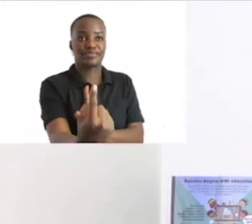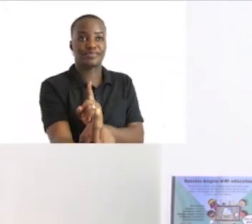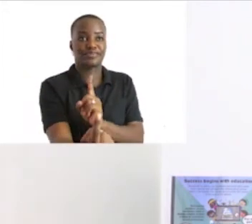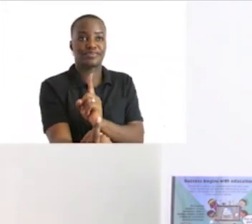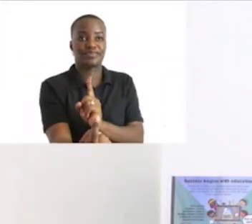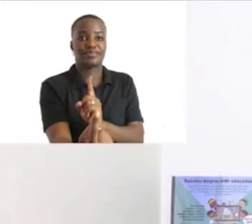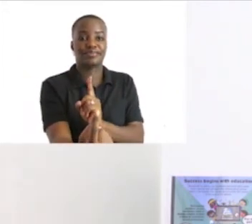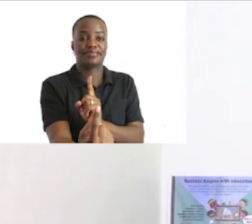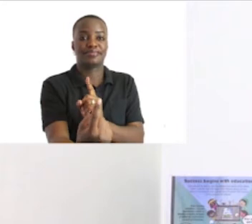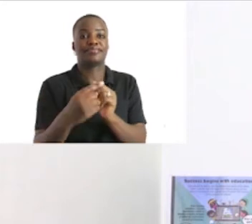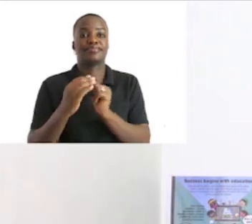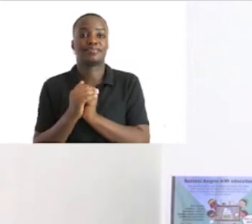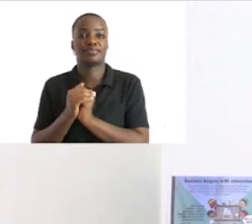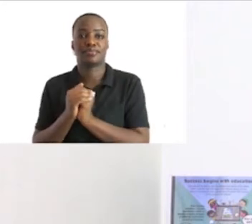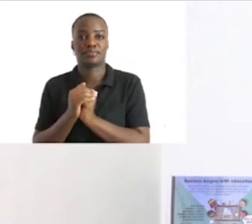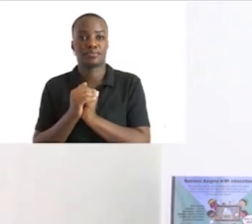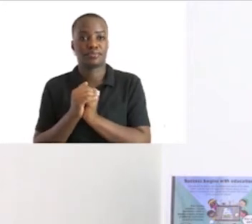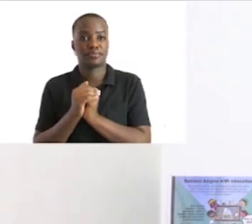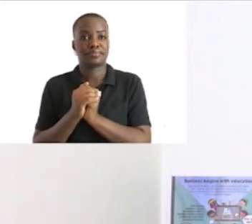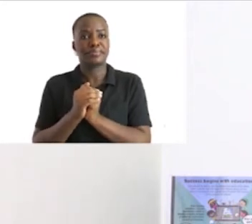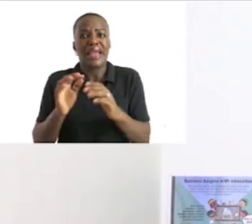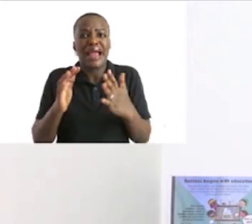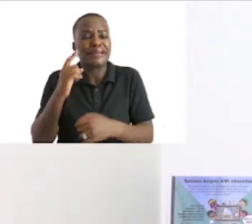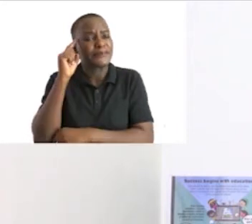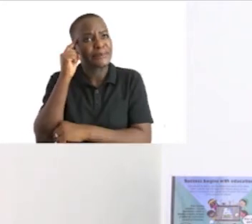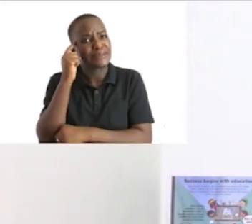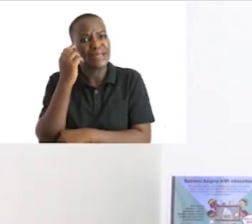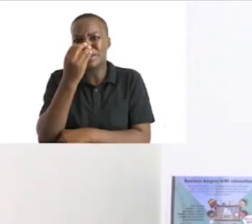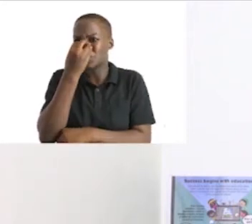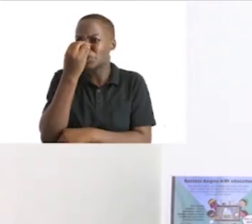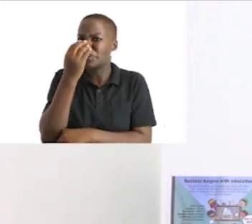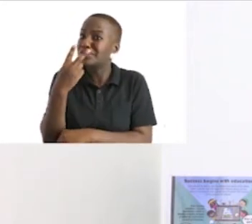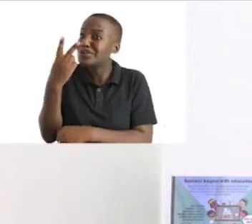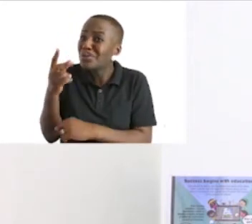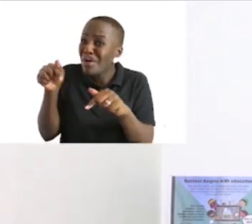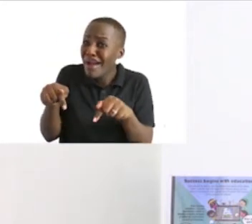us. Well done. But I wonder, have you seen Zashi today?